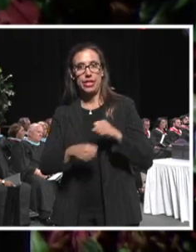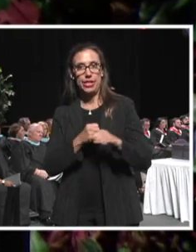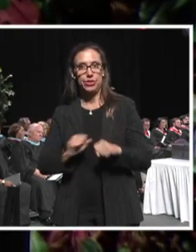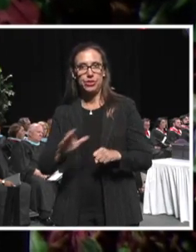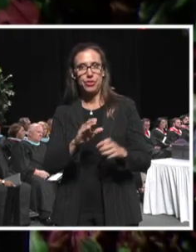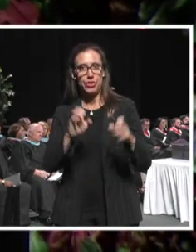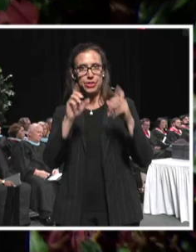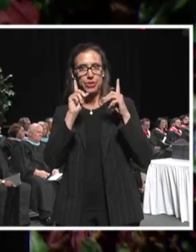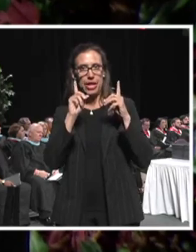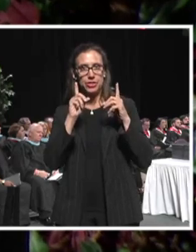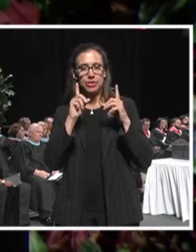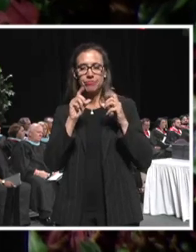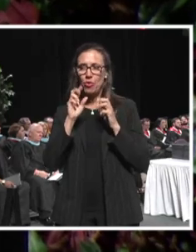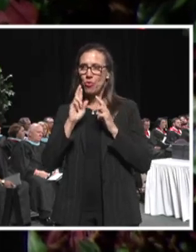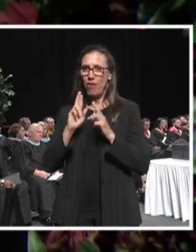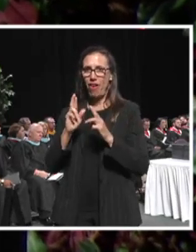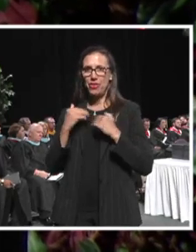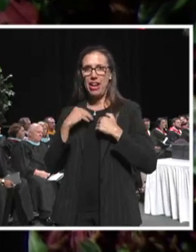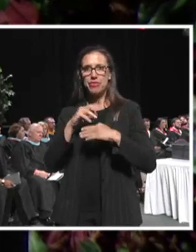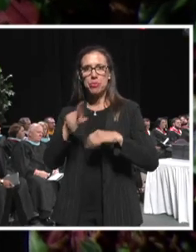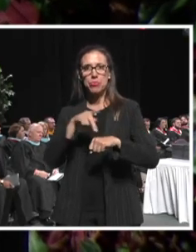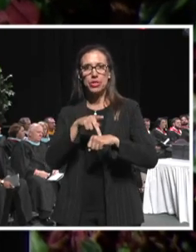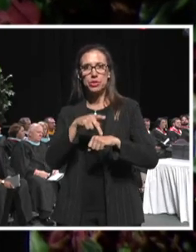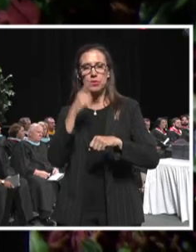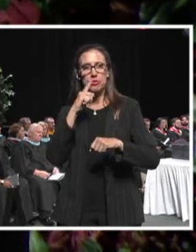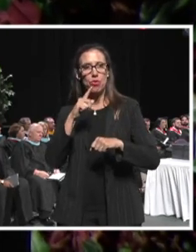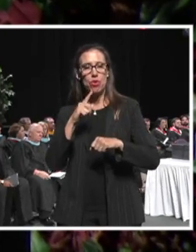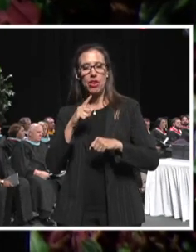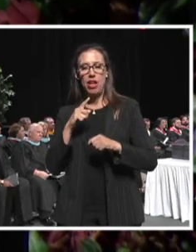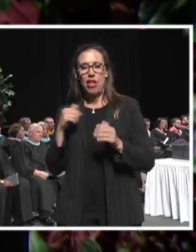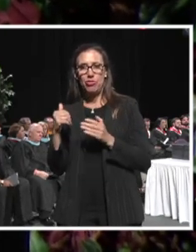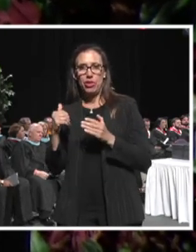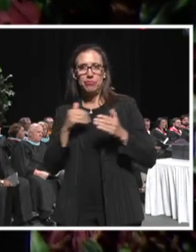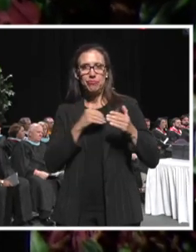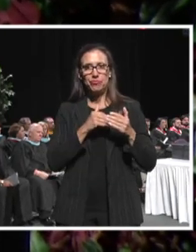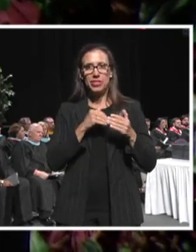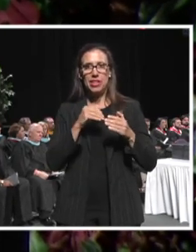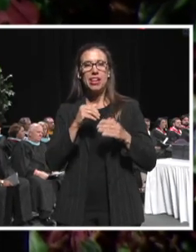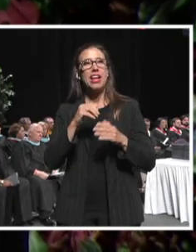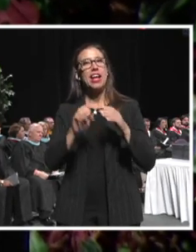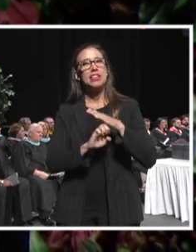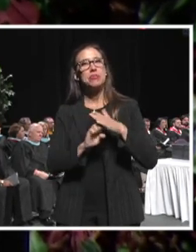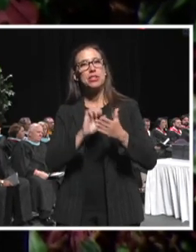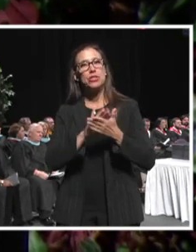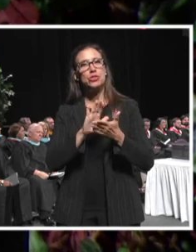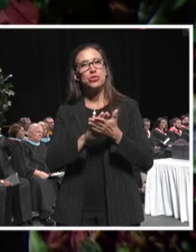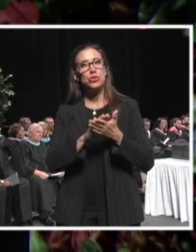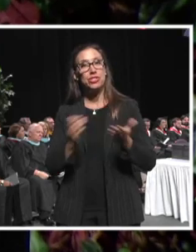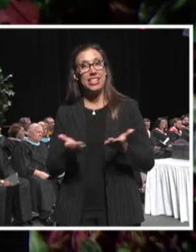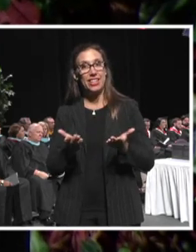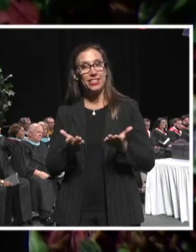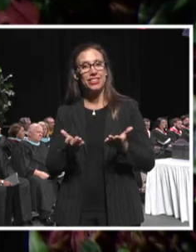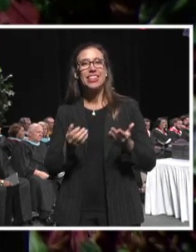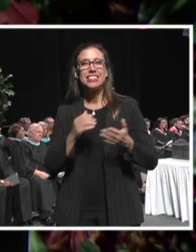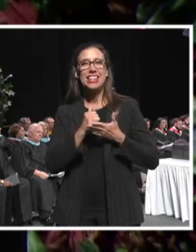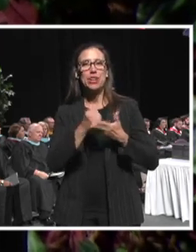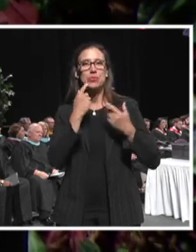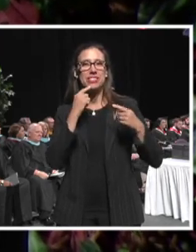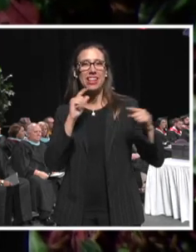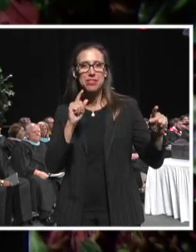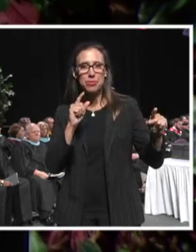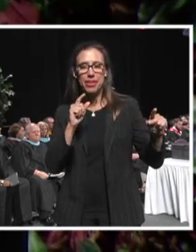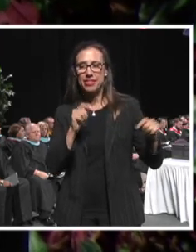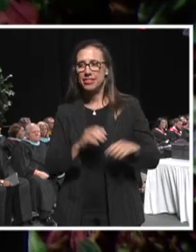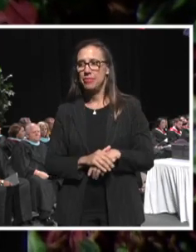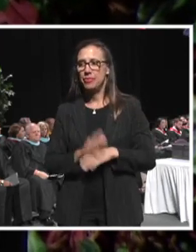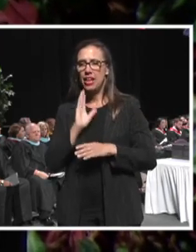education. We're honored to have the principals of the neighboring elementary schools here to celebrate your success. And I'll ask them to